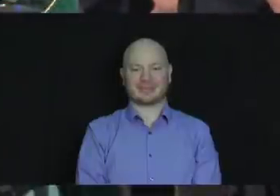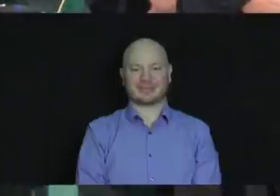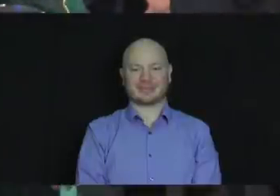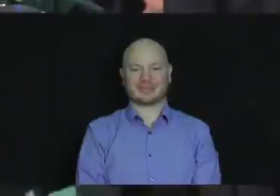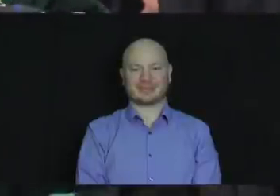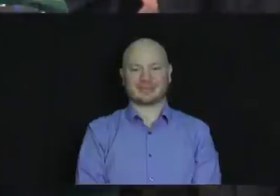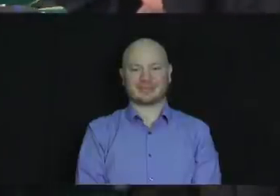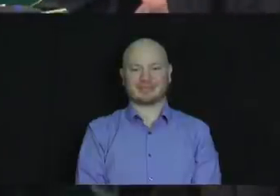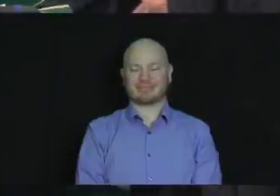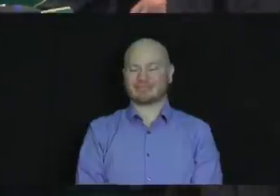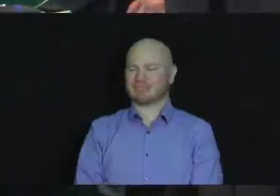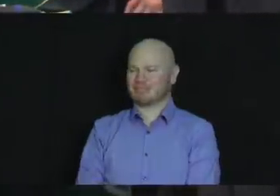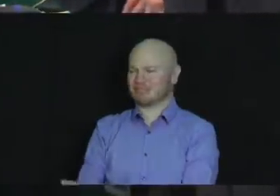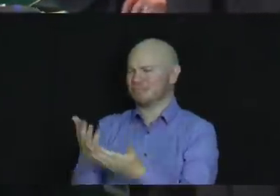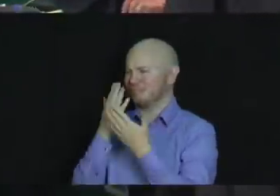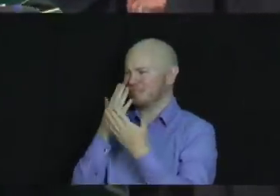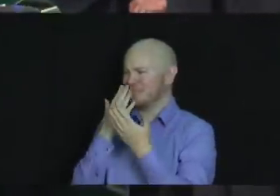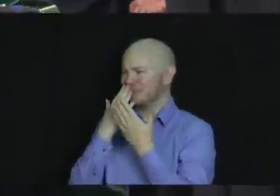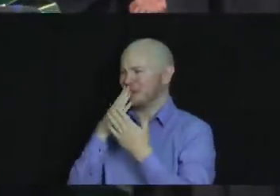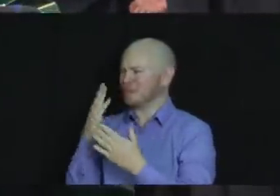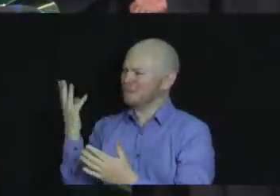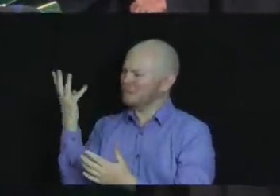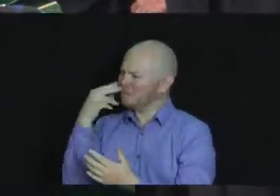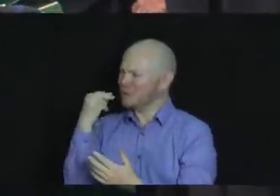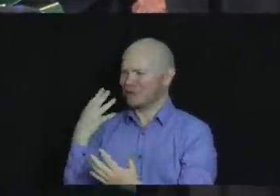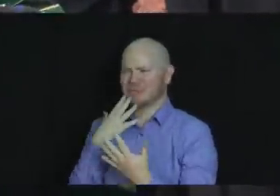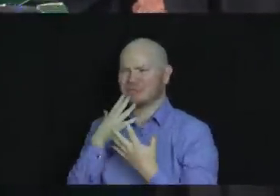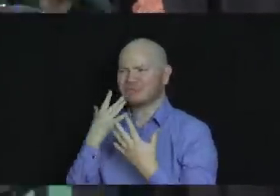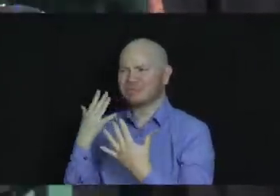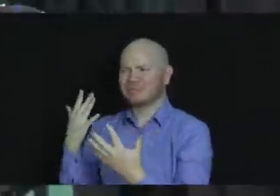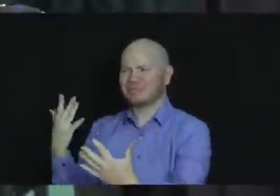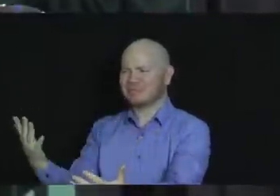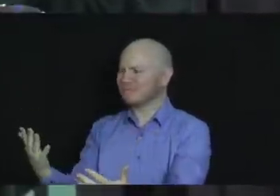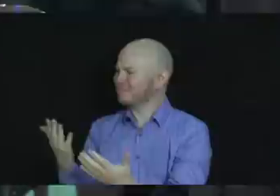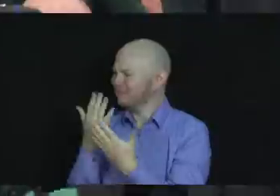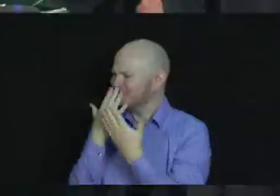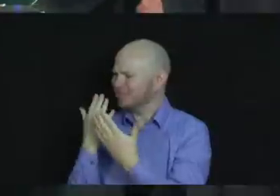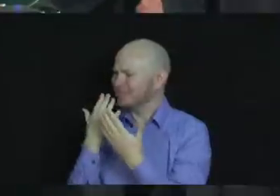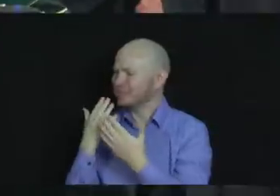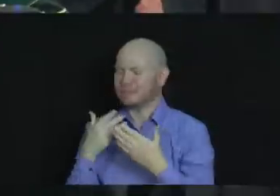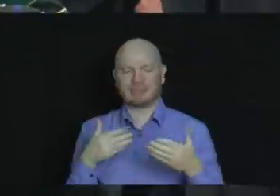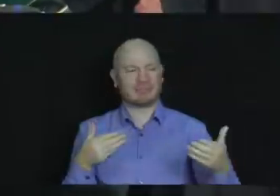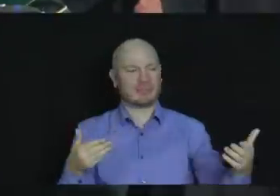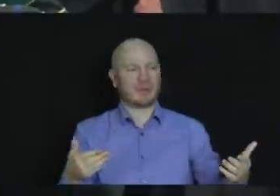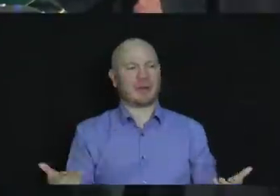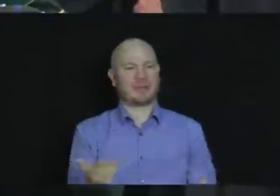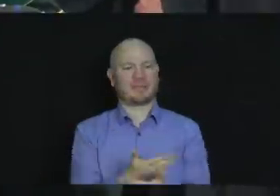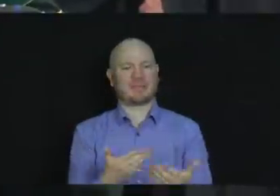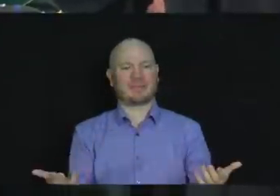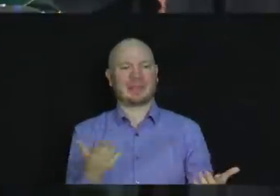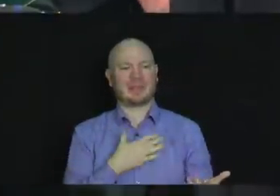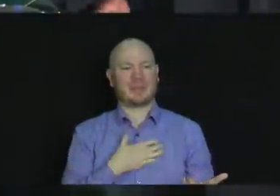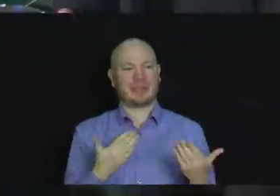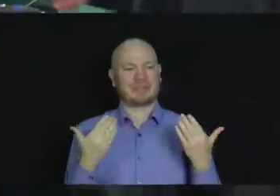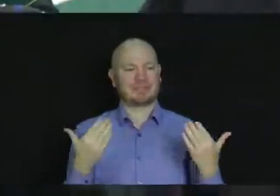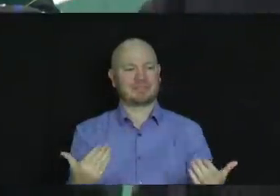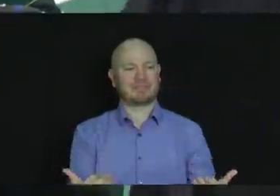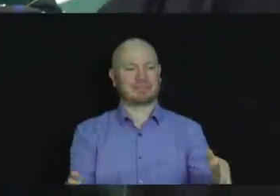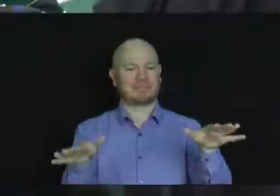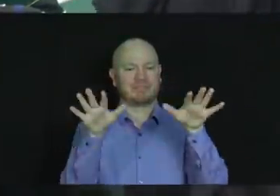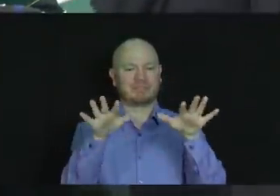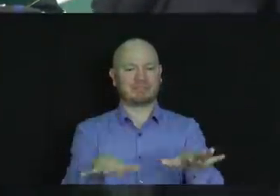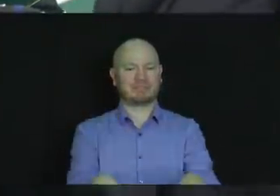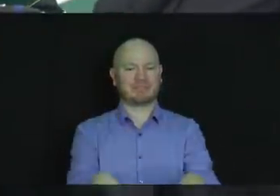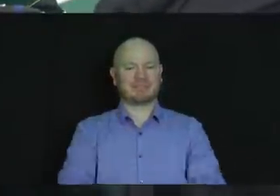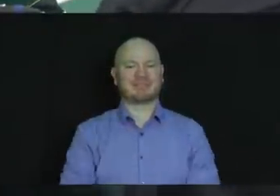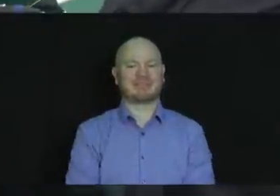Thank you, Alexandra, for that beautiful performance. And welcome, everyone. Please be seated.